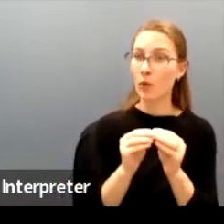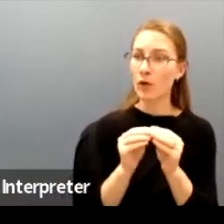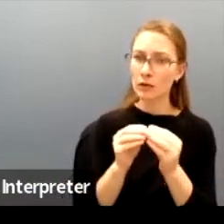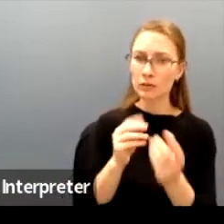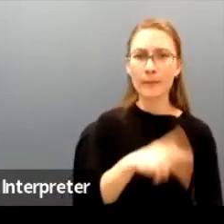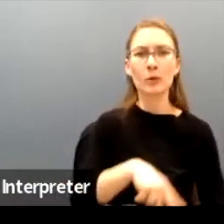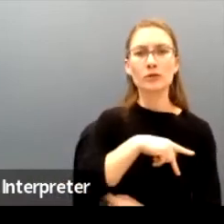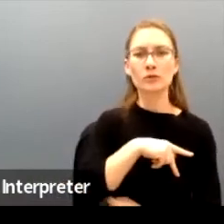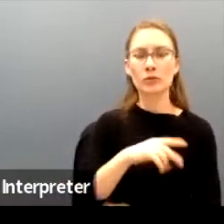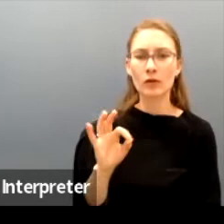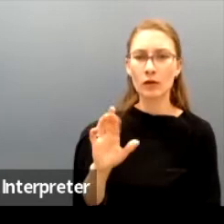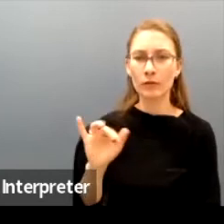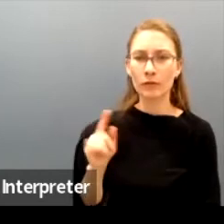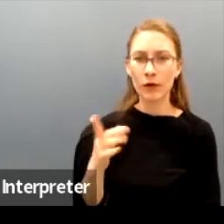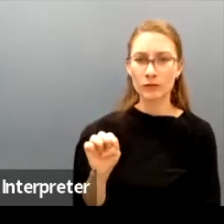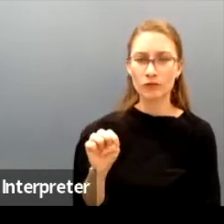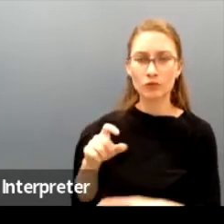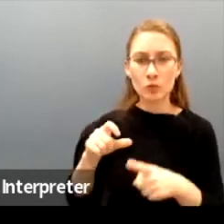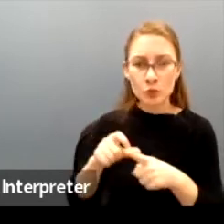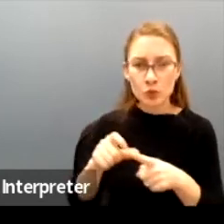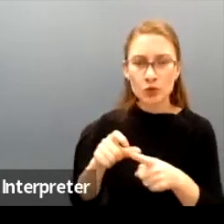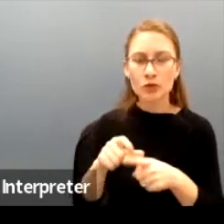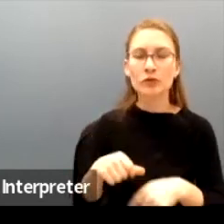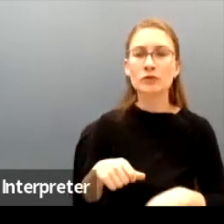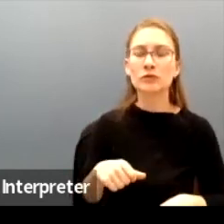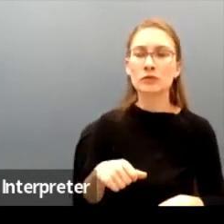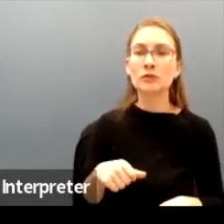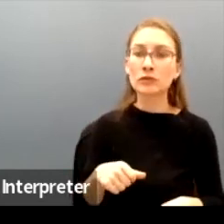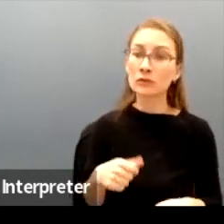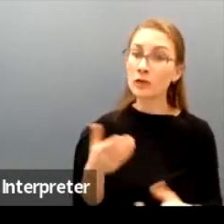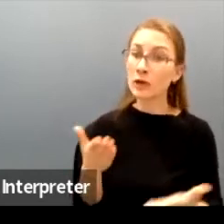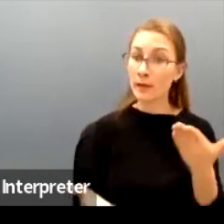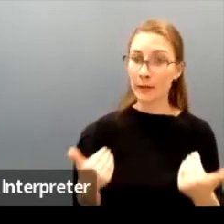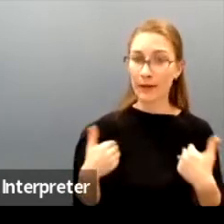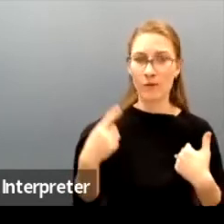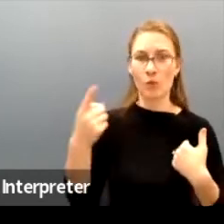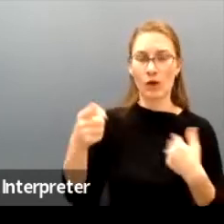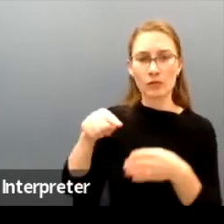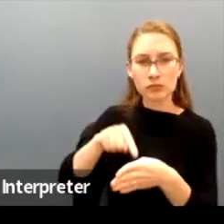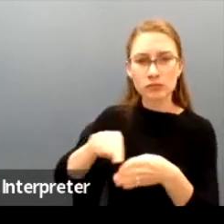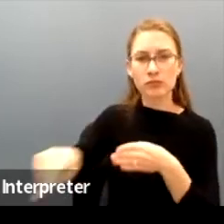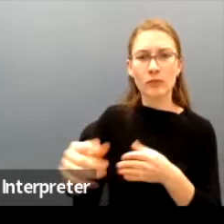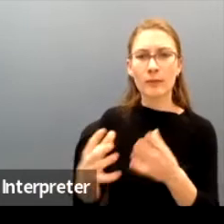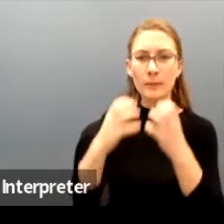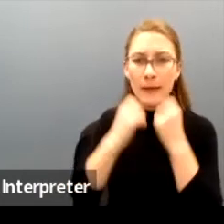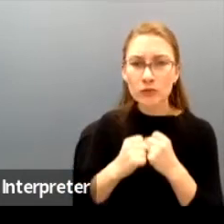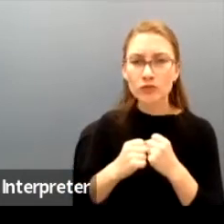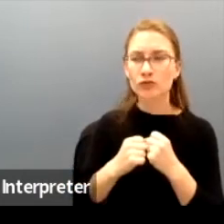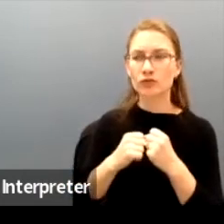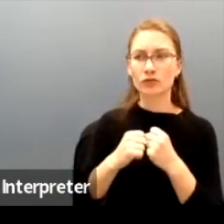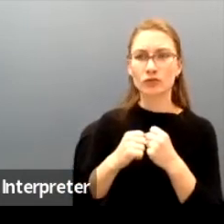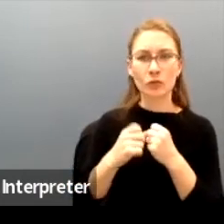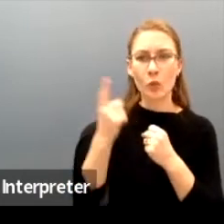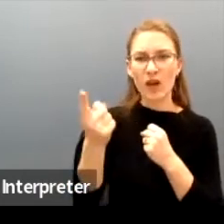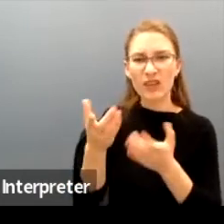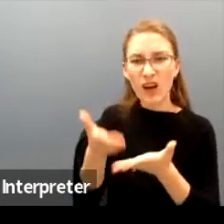individuals who have these dedicated or these passions rather for these types of items. But typically our